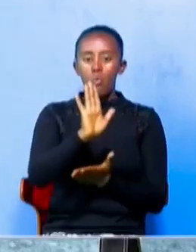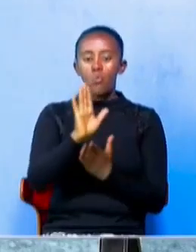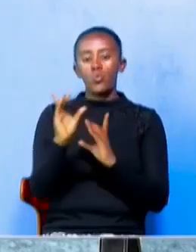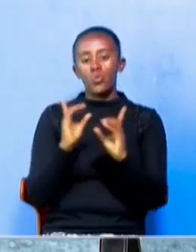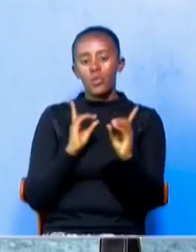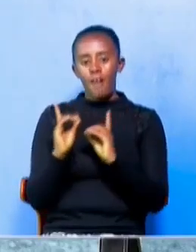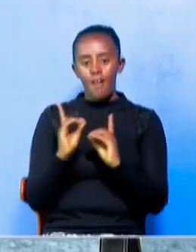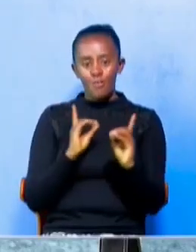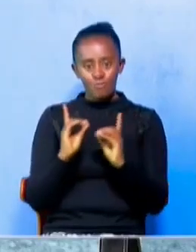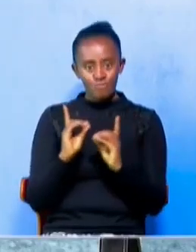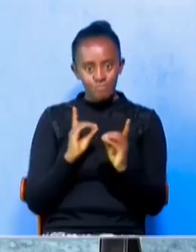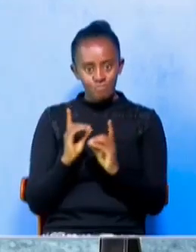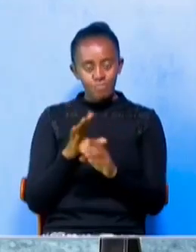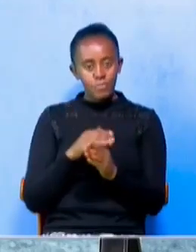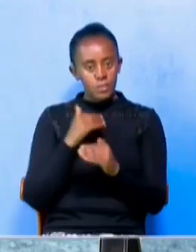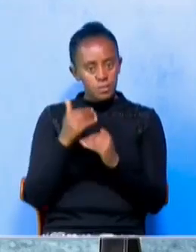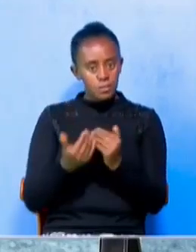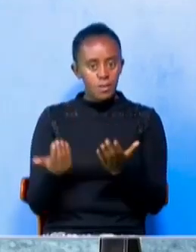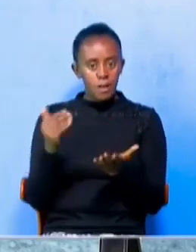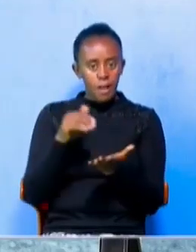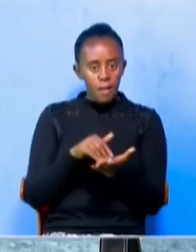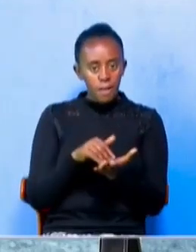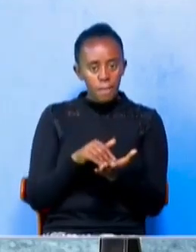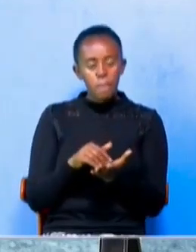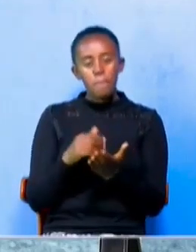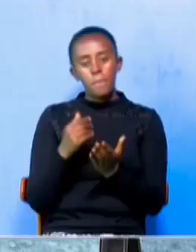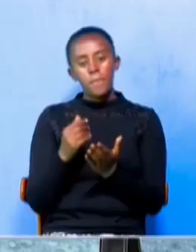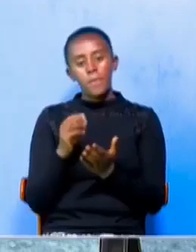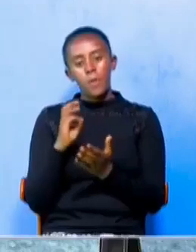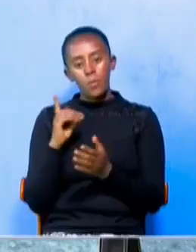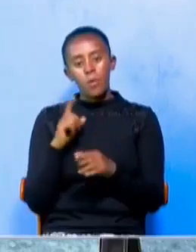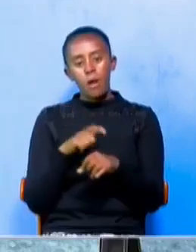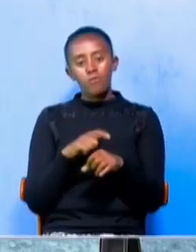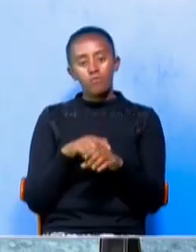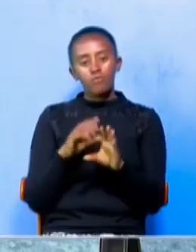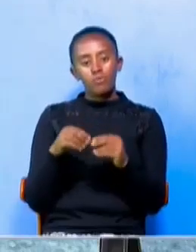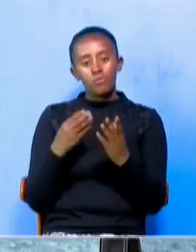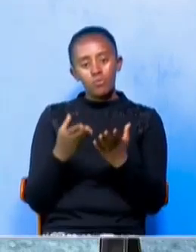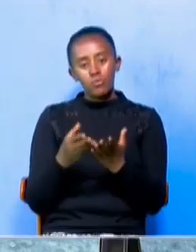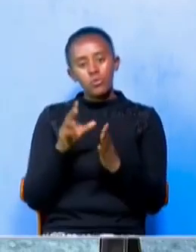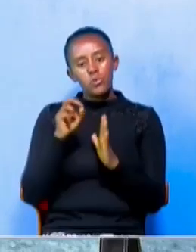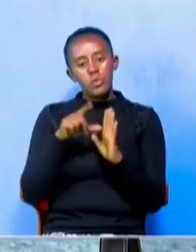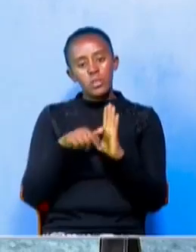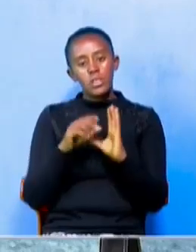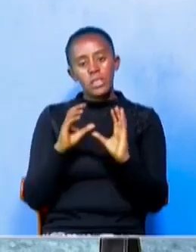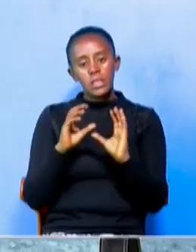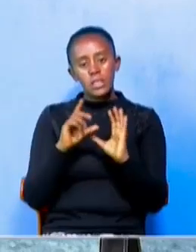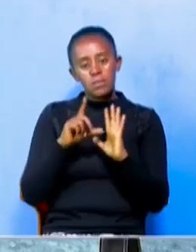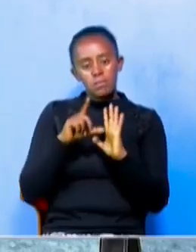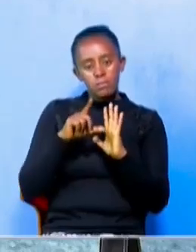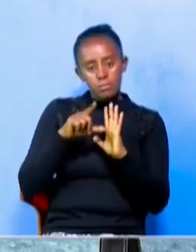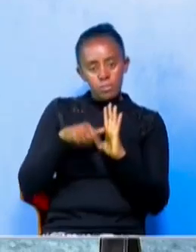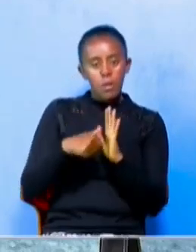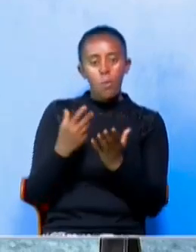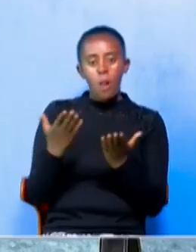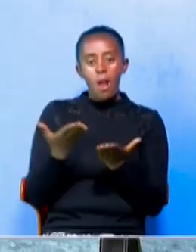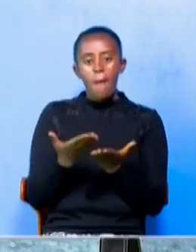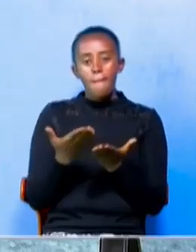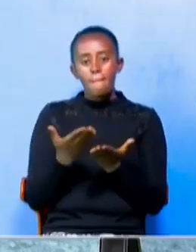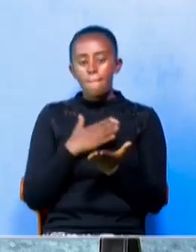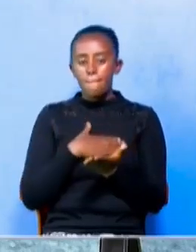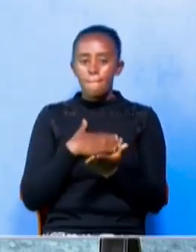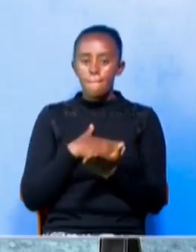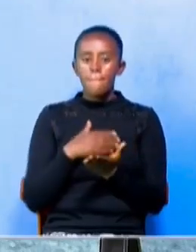dialogue. And then again, I would like to give you 30 seconds. Welcome, please. Come